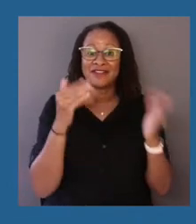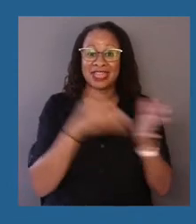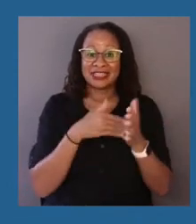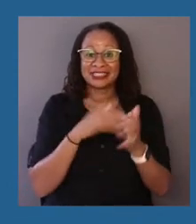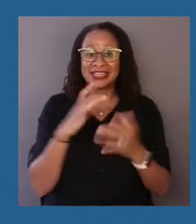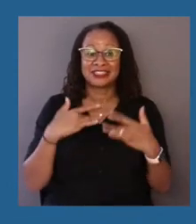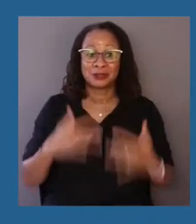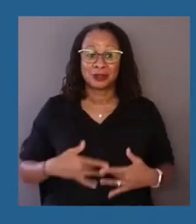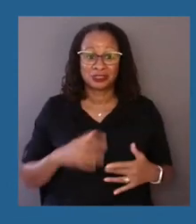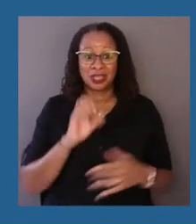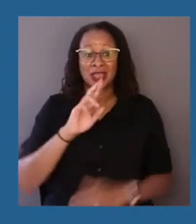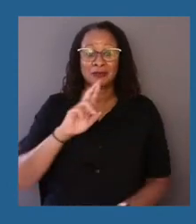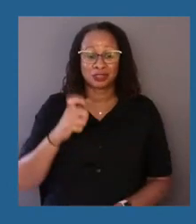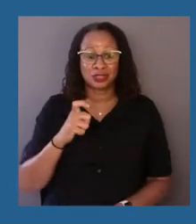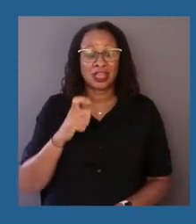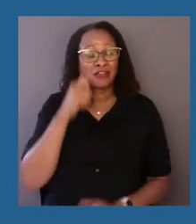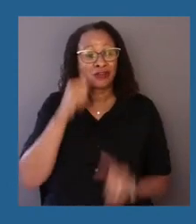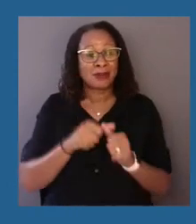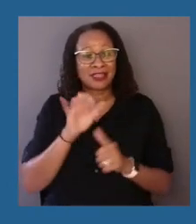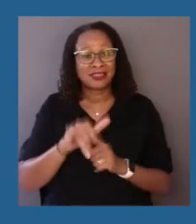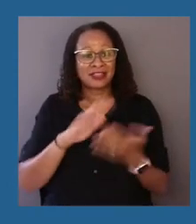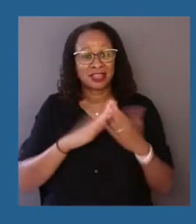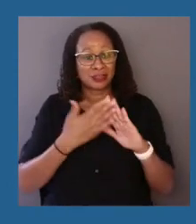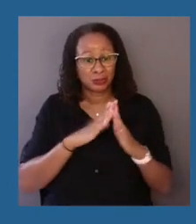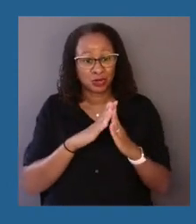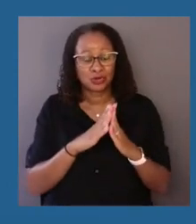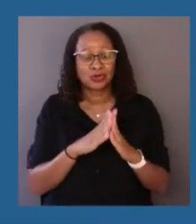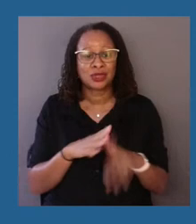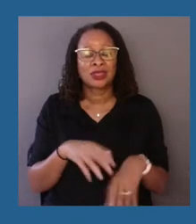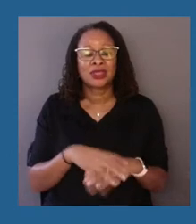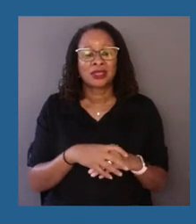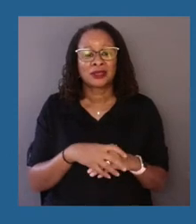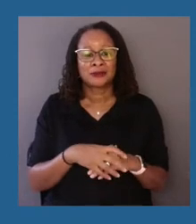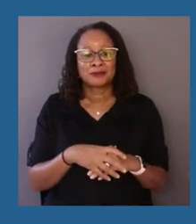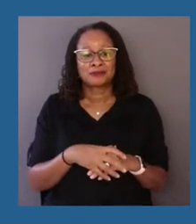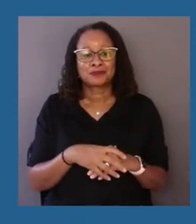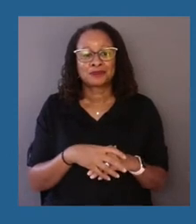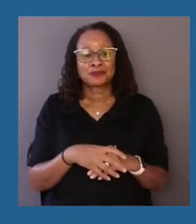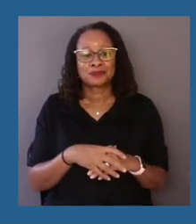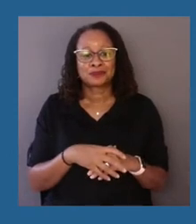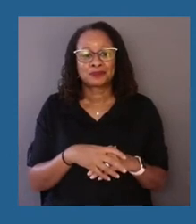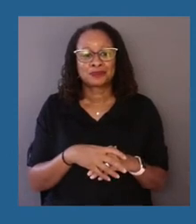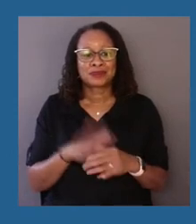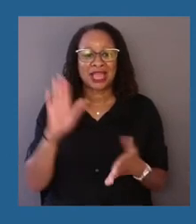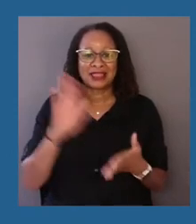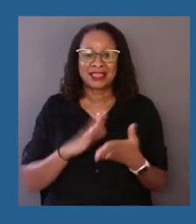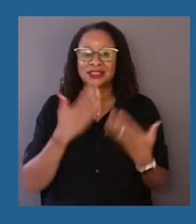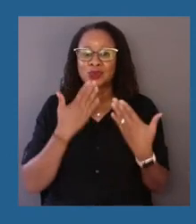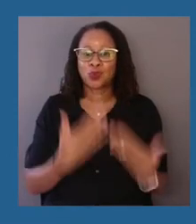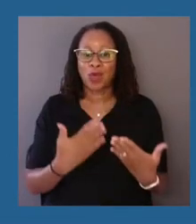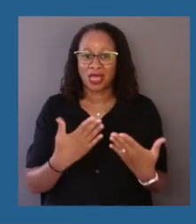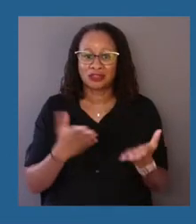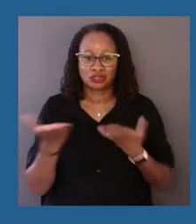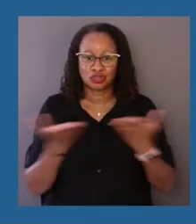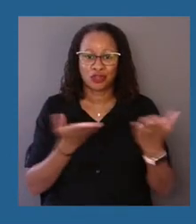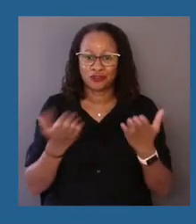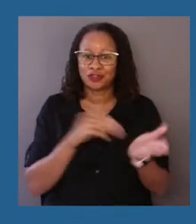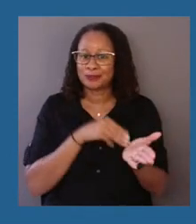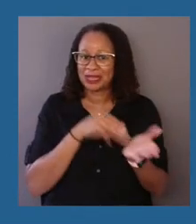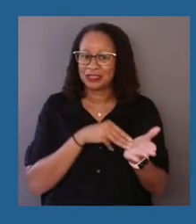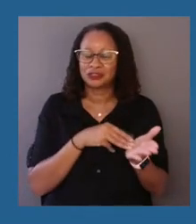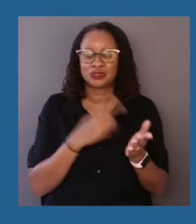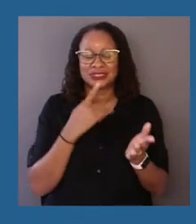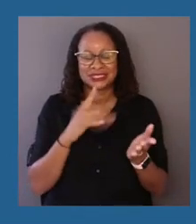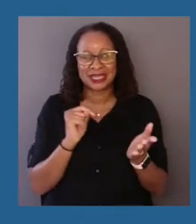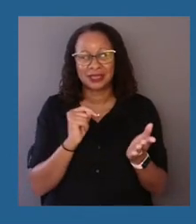prescriptions, bearing in mind that those are communities that are less well served medically, to put it very politely and